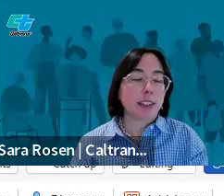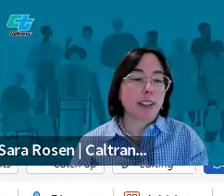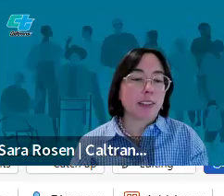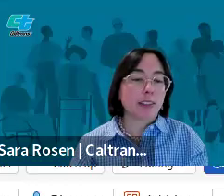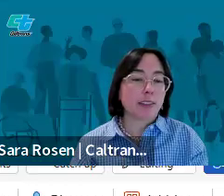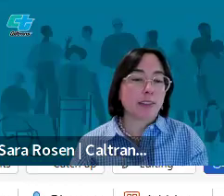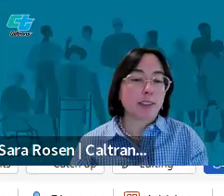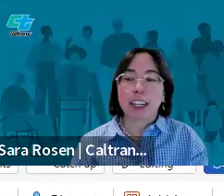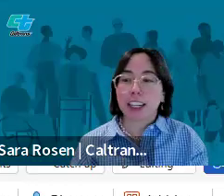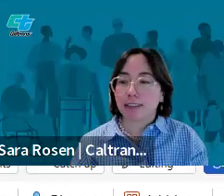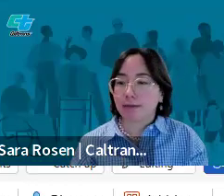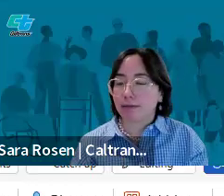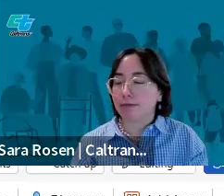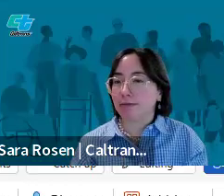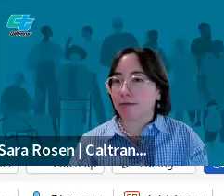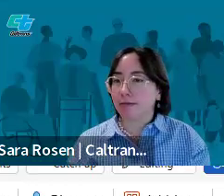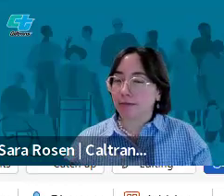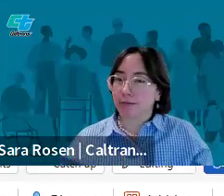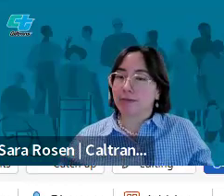should really be reading.